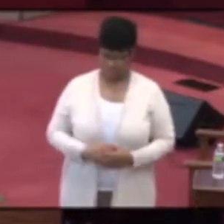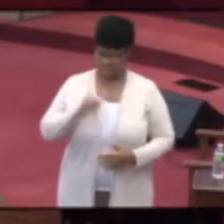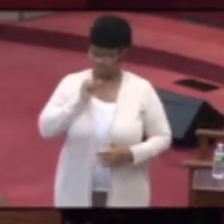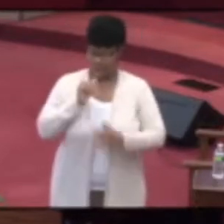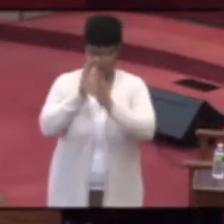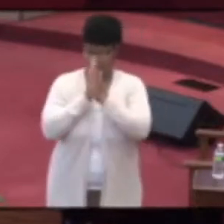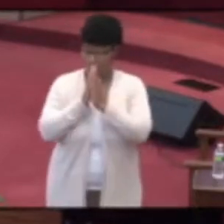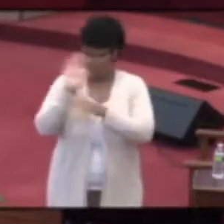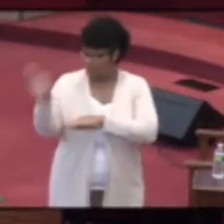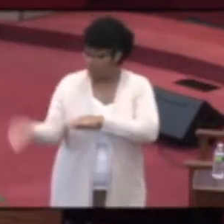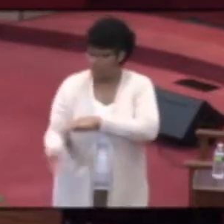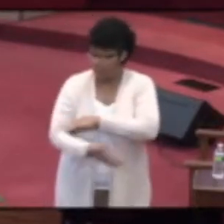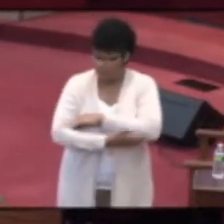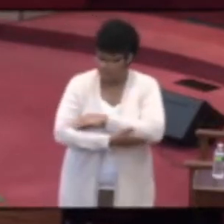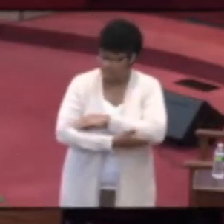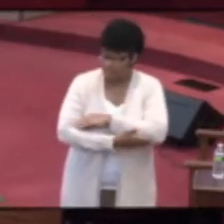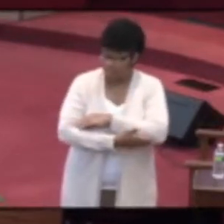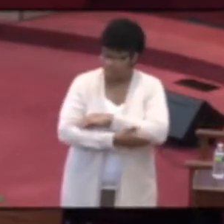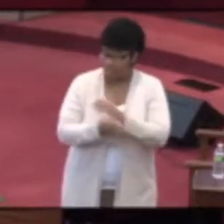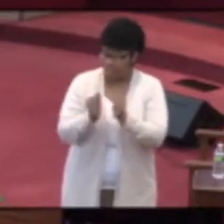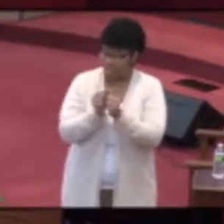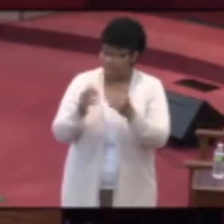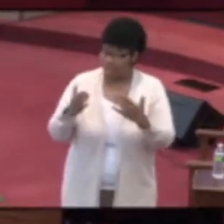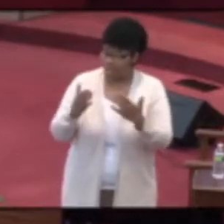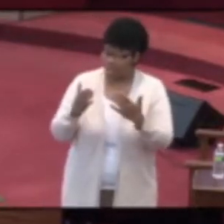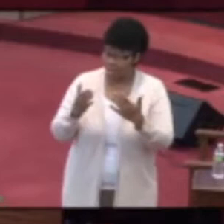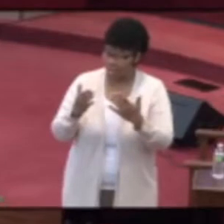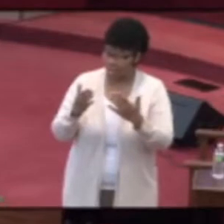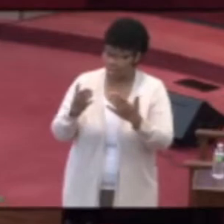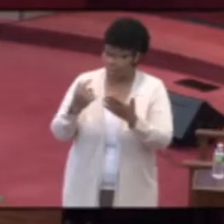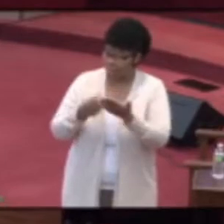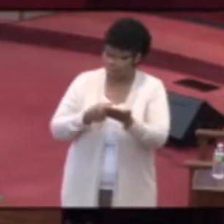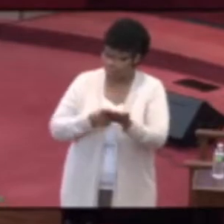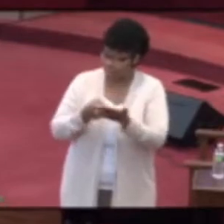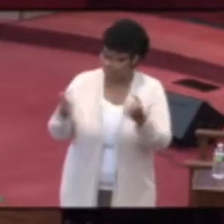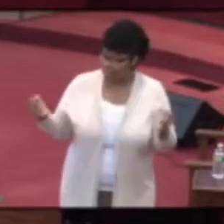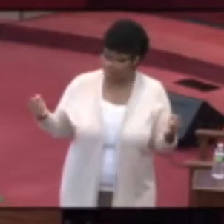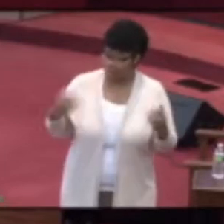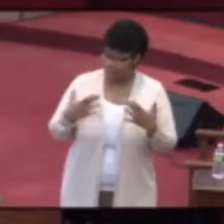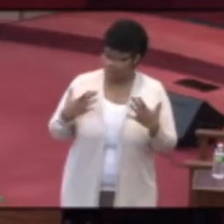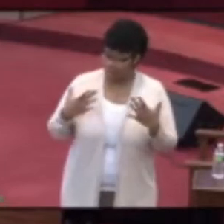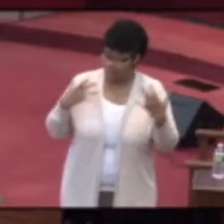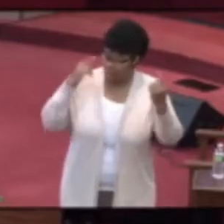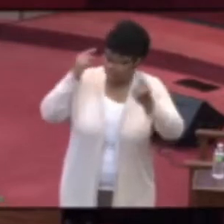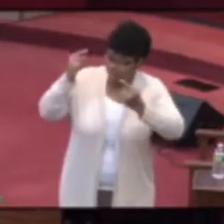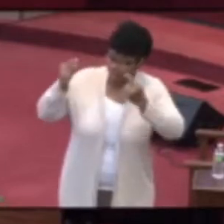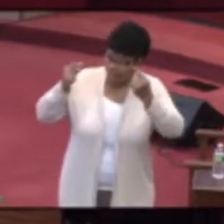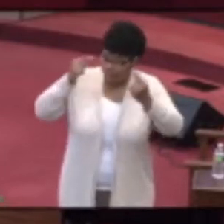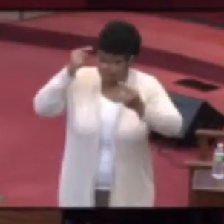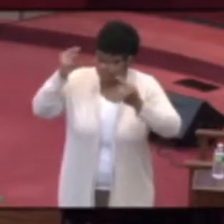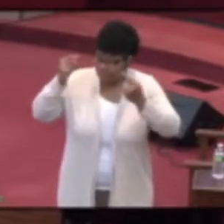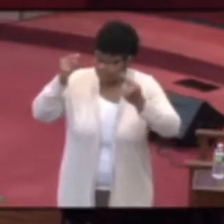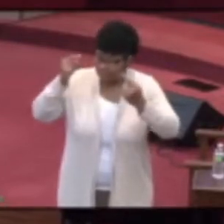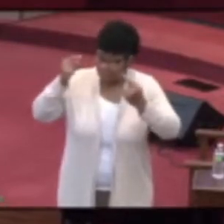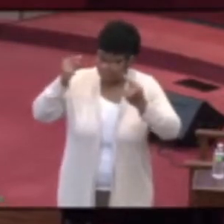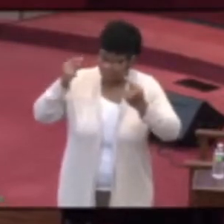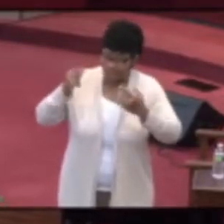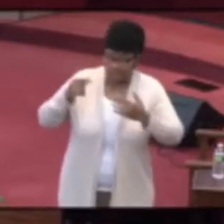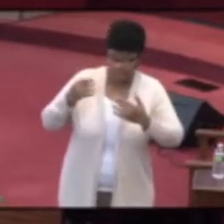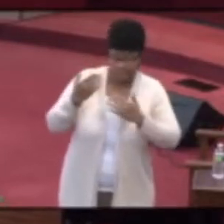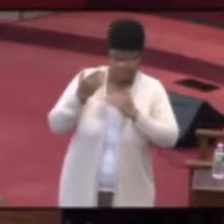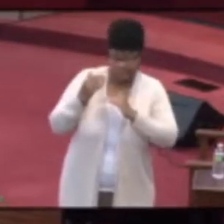prayer all night long and not talk to God about your fears, your concerns, your inner inhibitions,